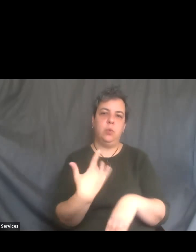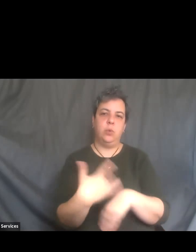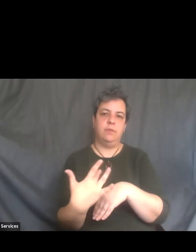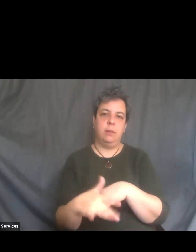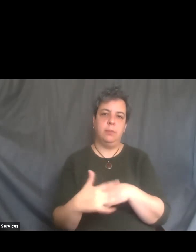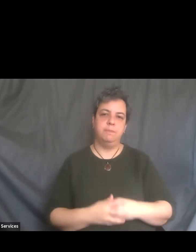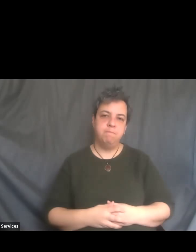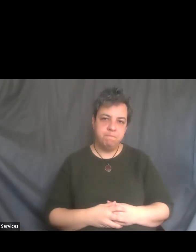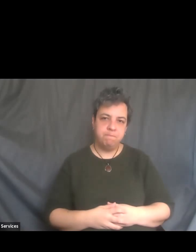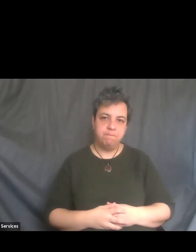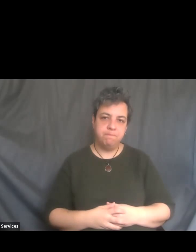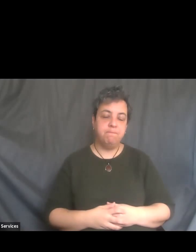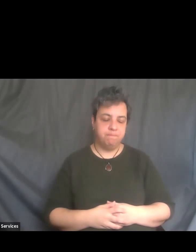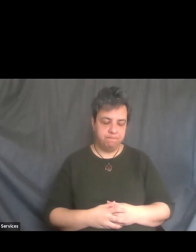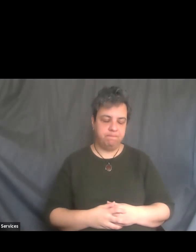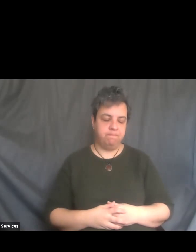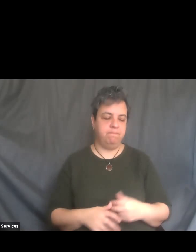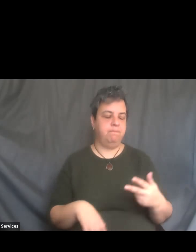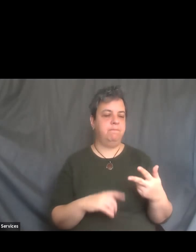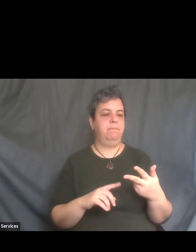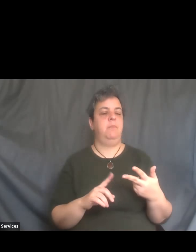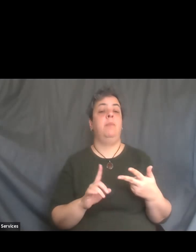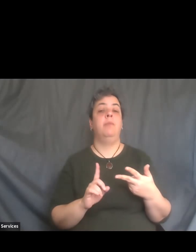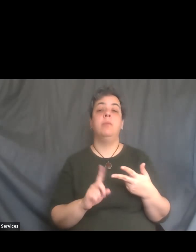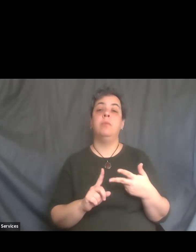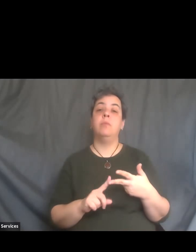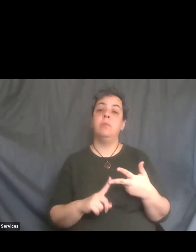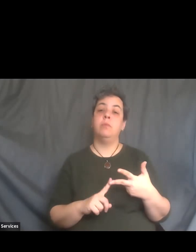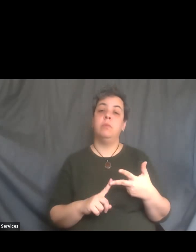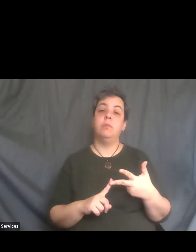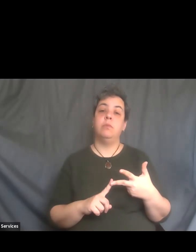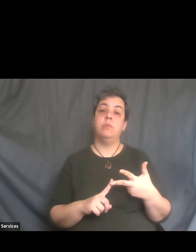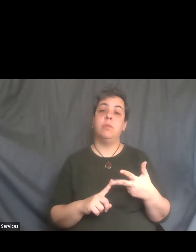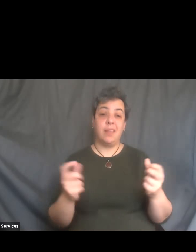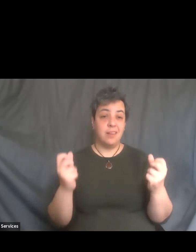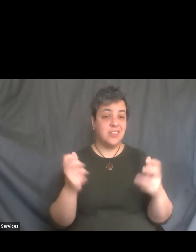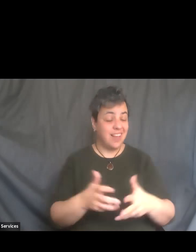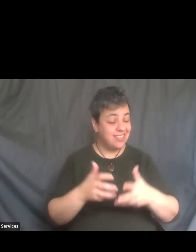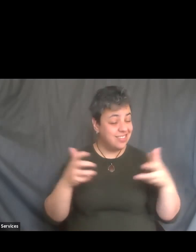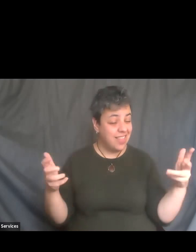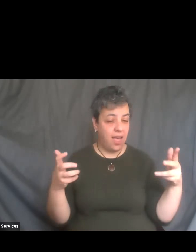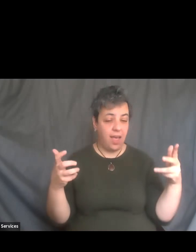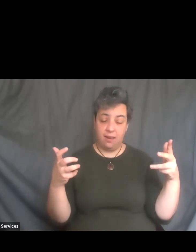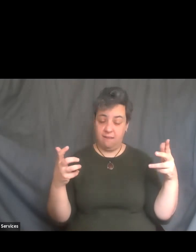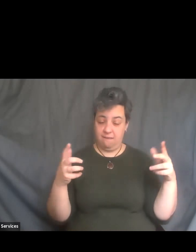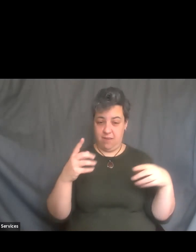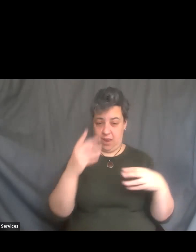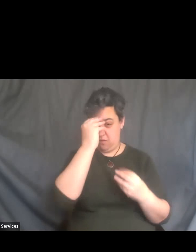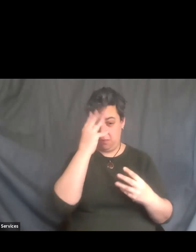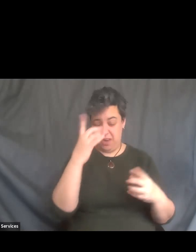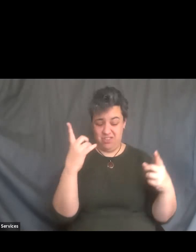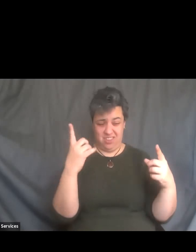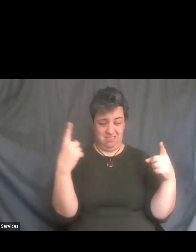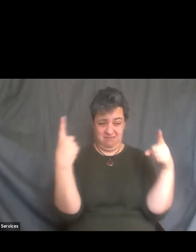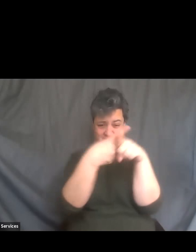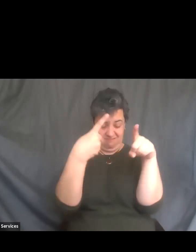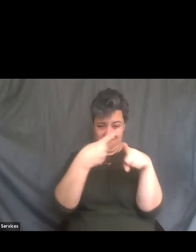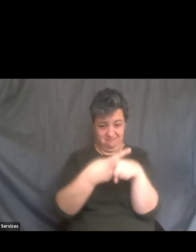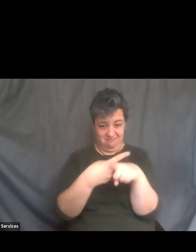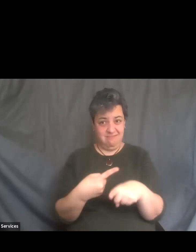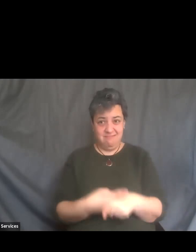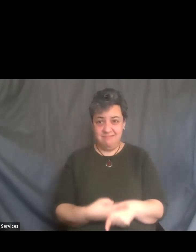There's number three, there's tons of conflicting information out there. The reason why I tried to make an